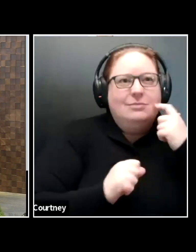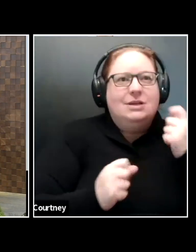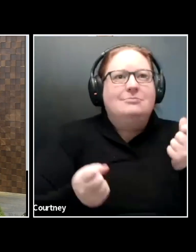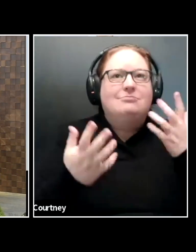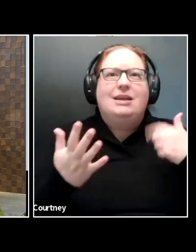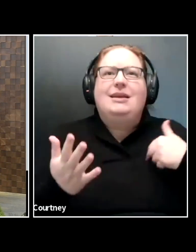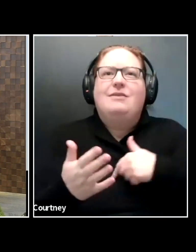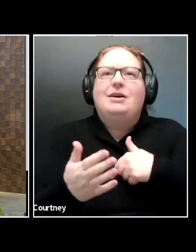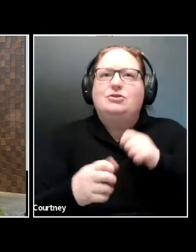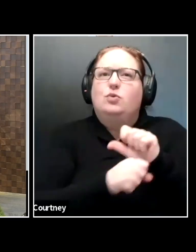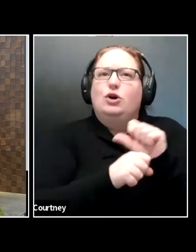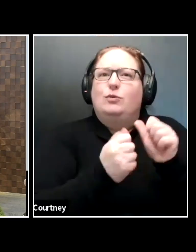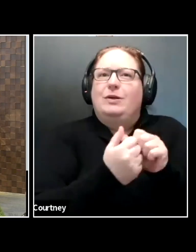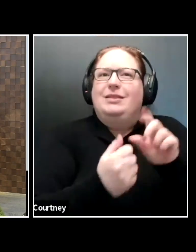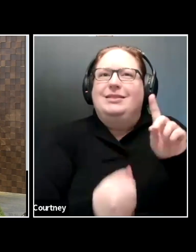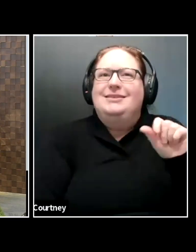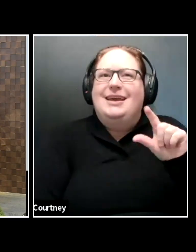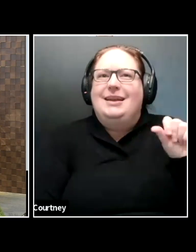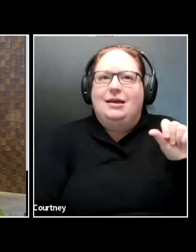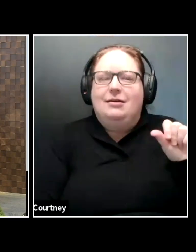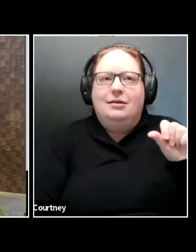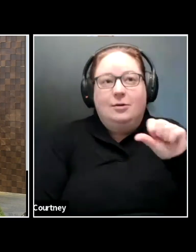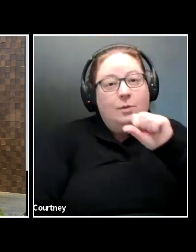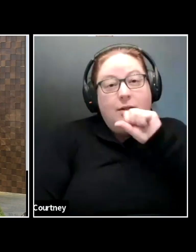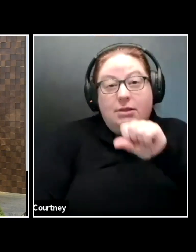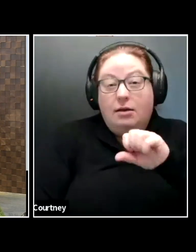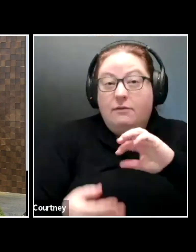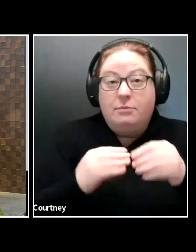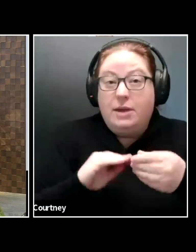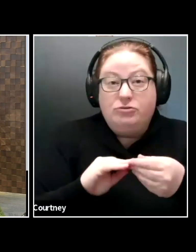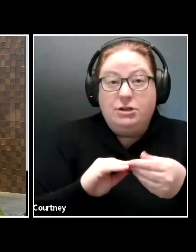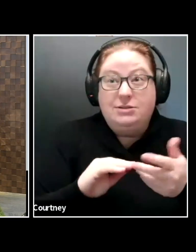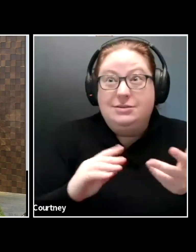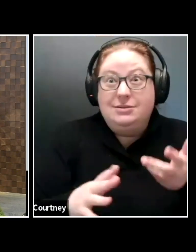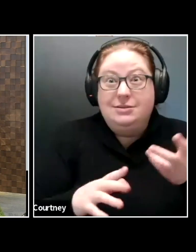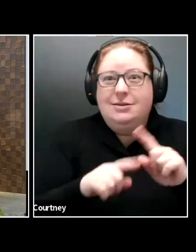data don't, you know, we love metrics and numbers, but